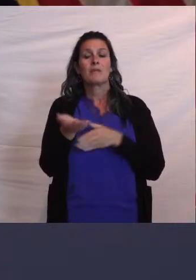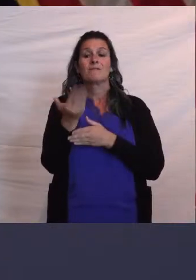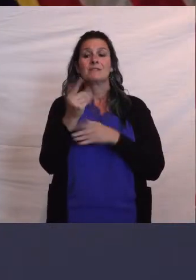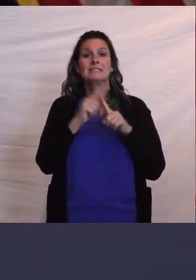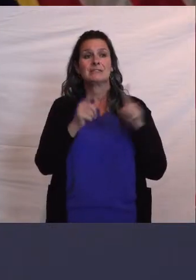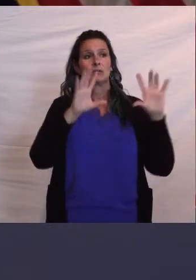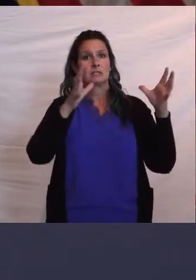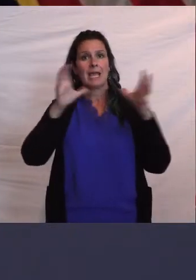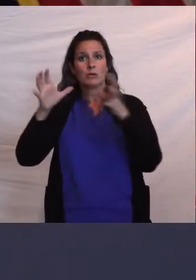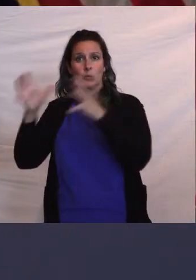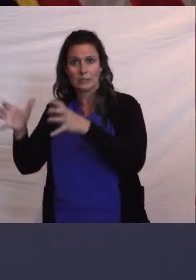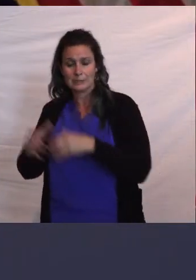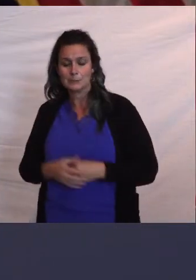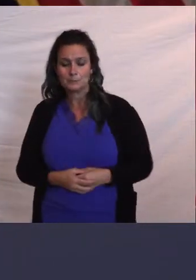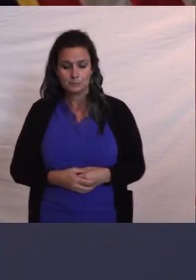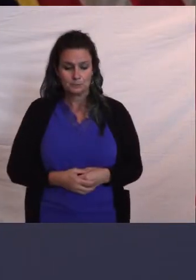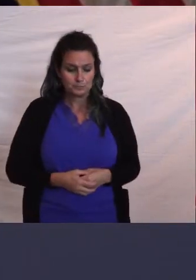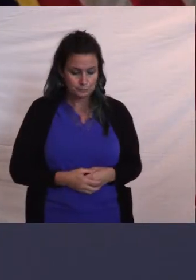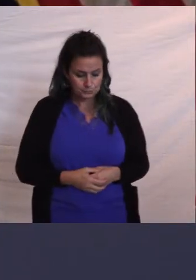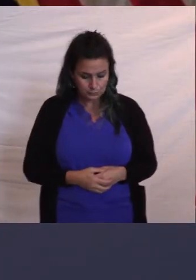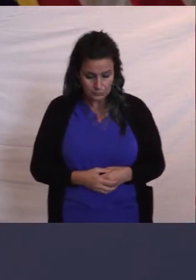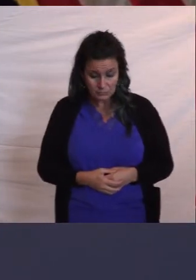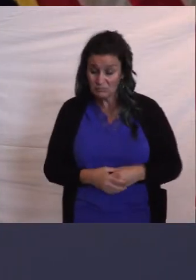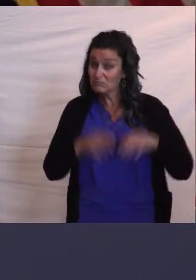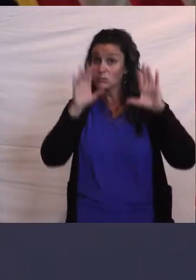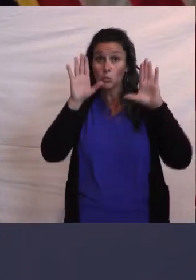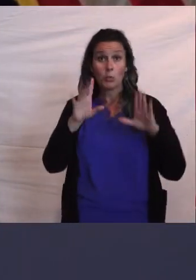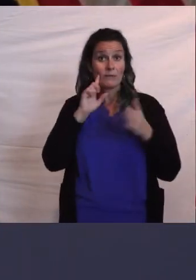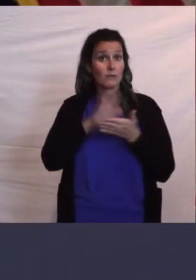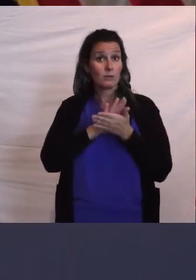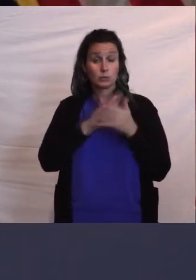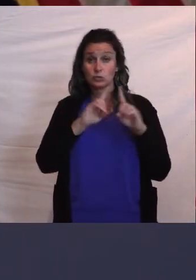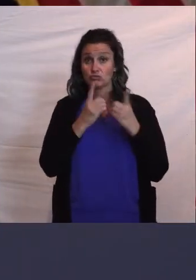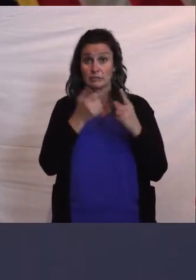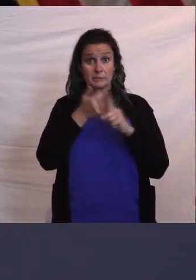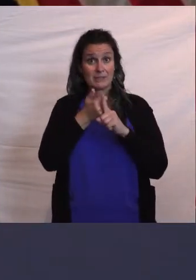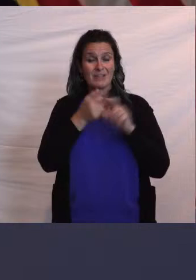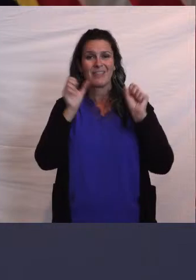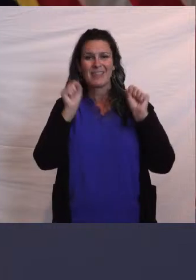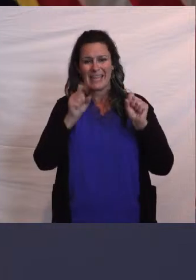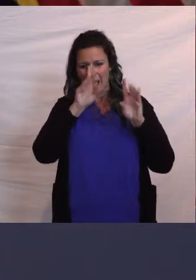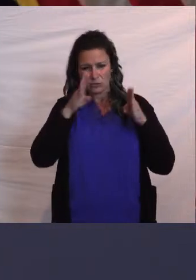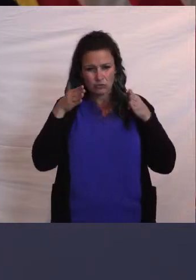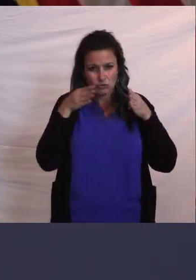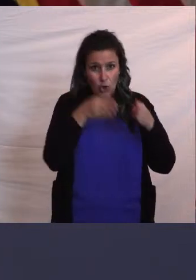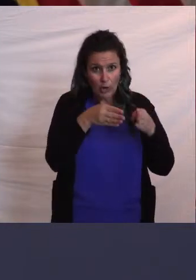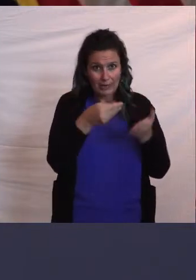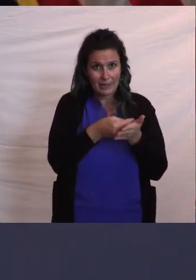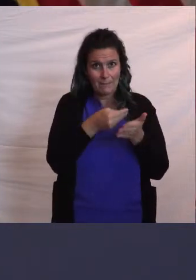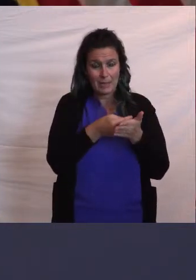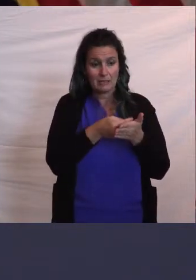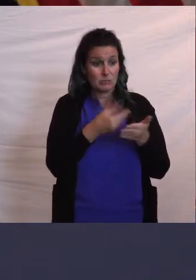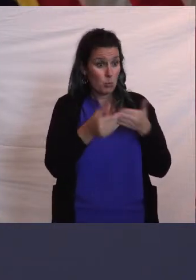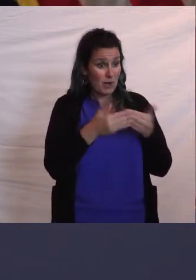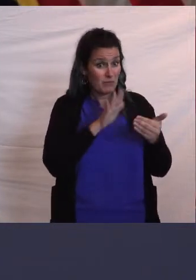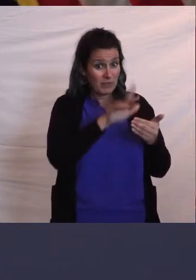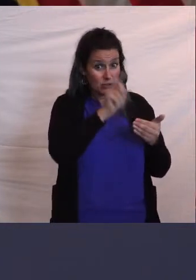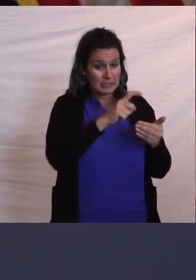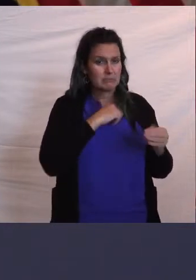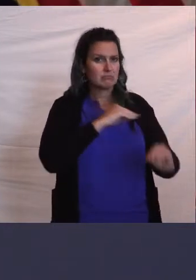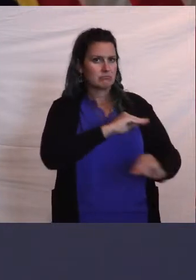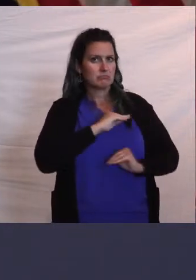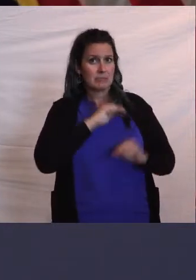categories. And what is great for the school districts is that they are able to target the funds to meet their needs. And